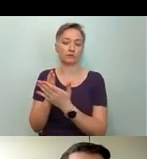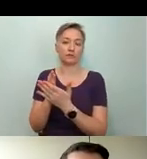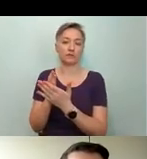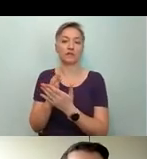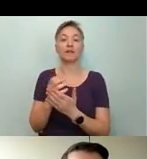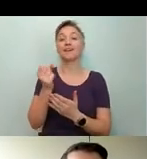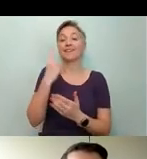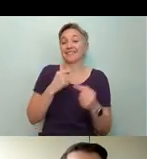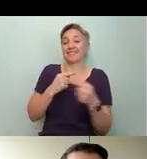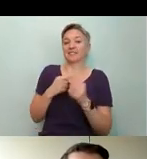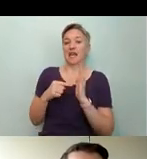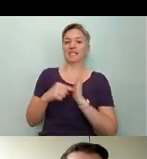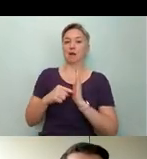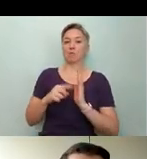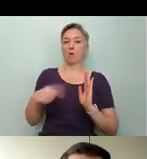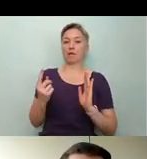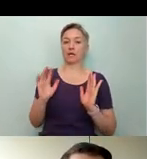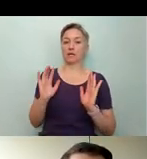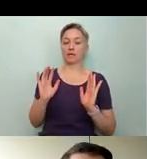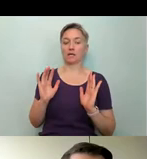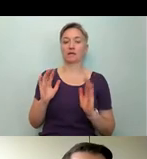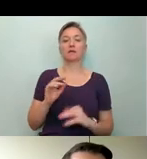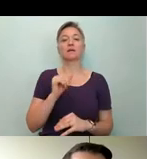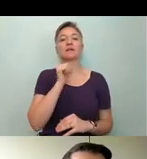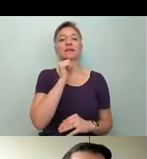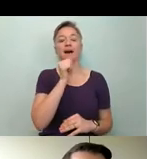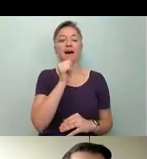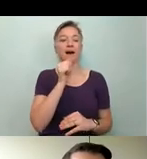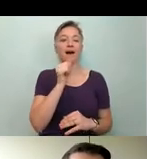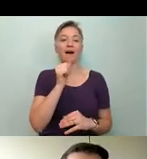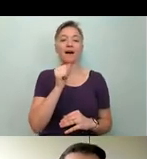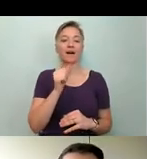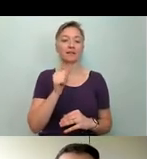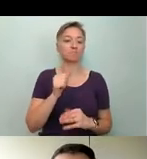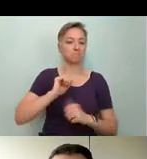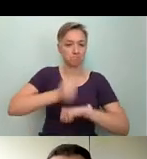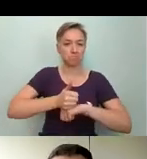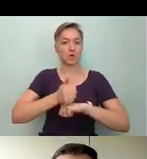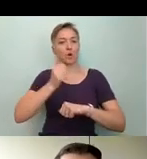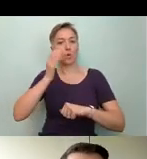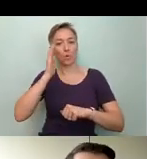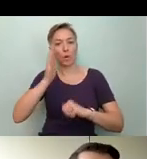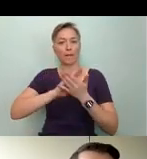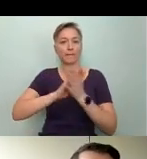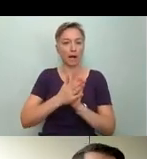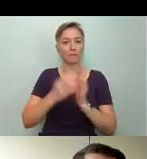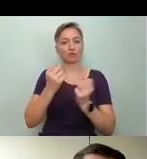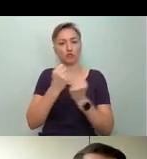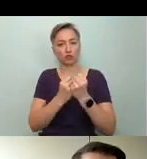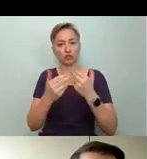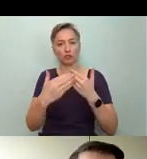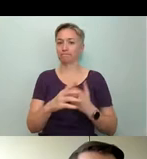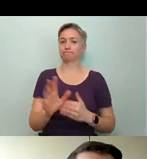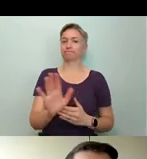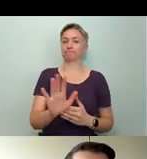example. This is not necessarily what will be our exact structure going forward. Also keep